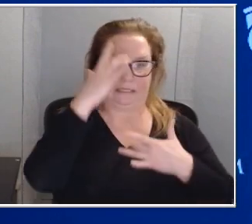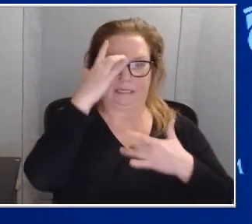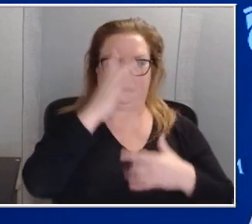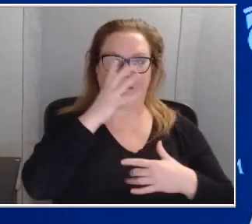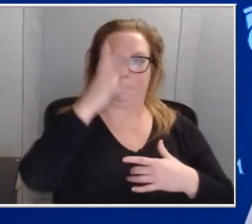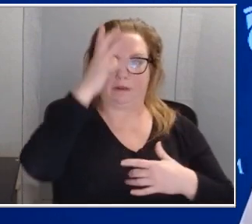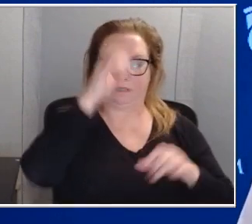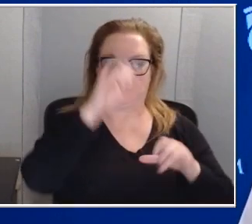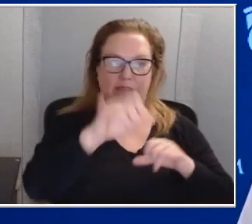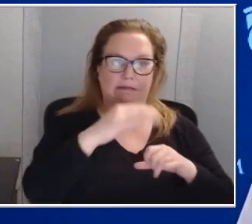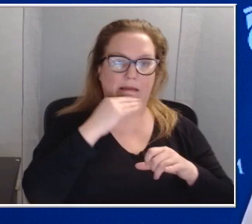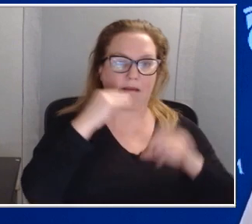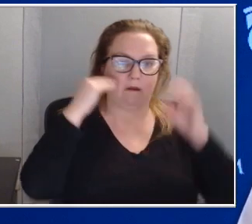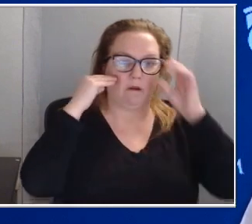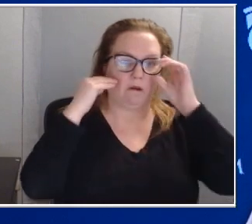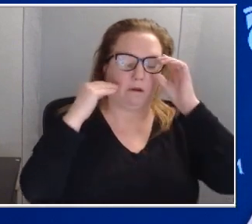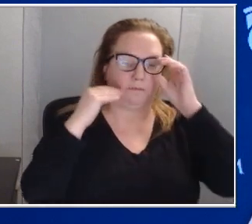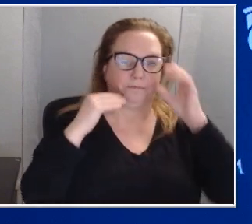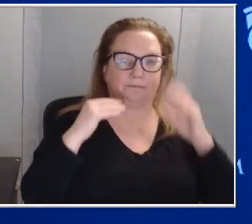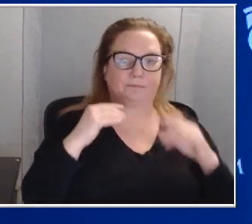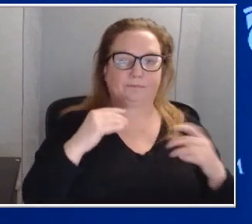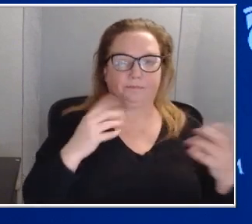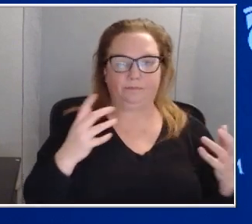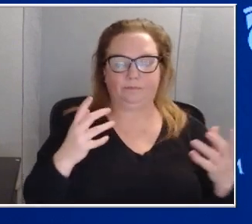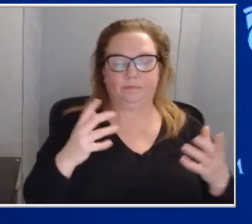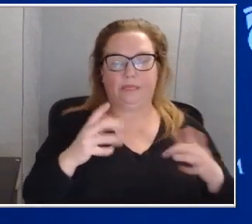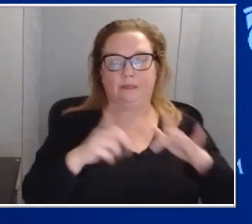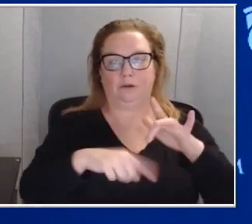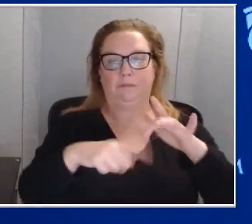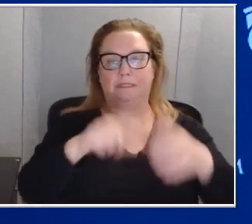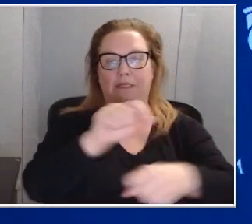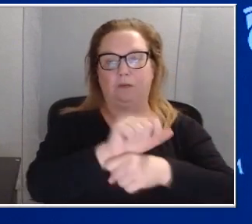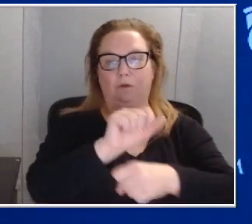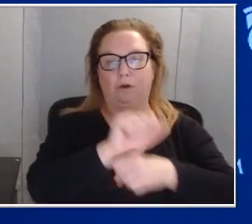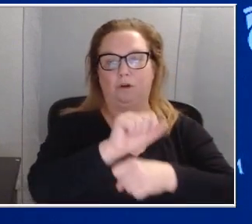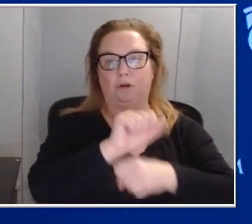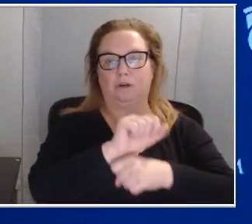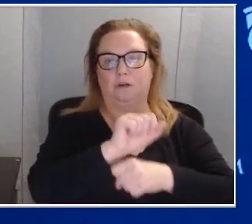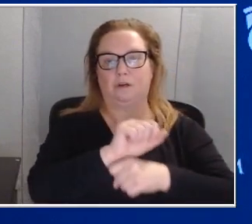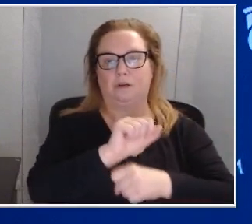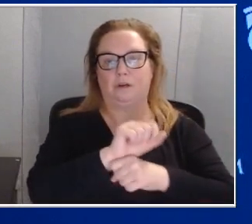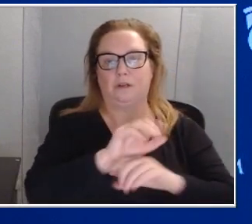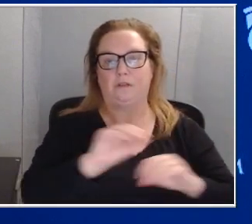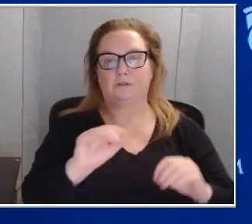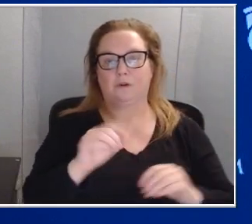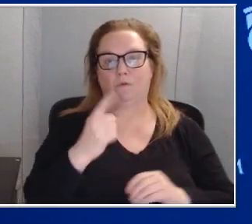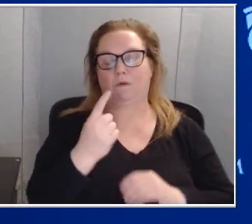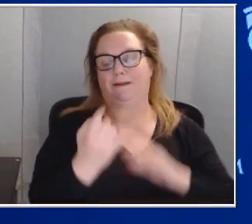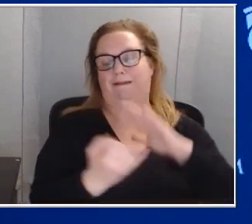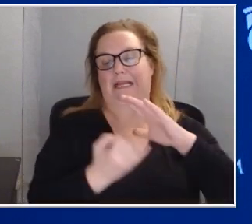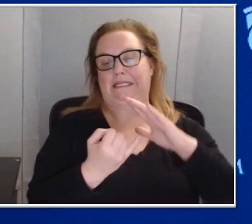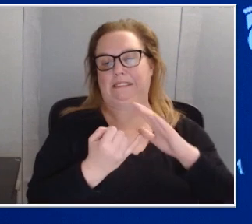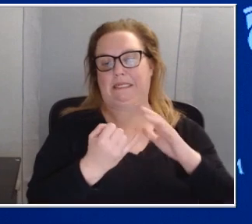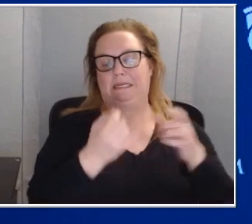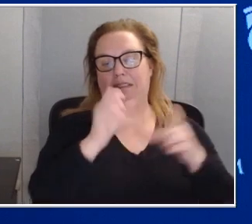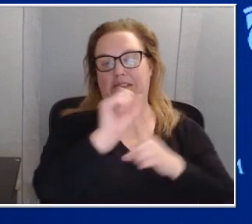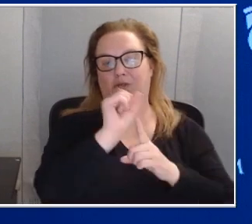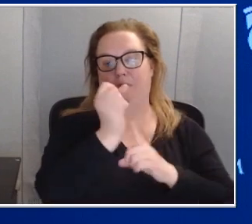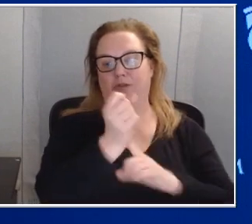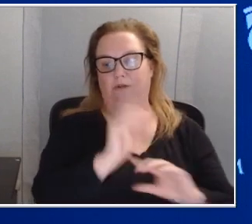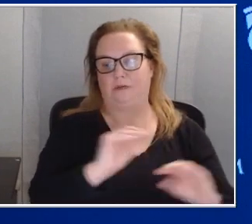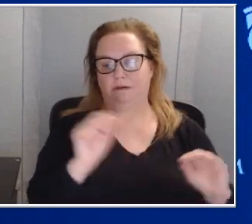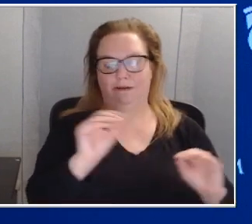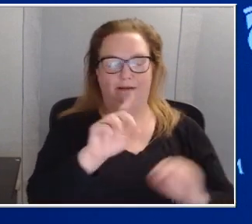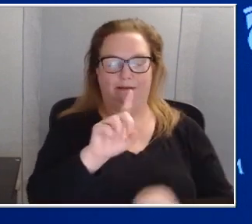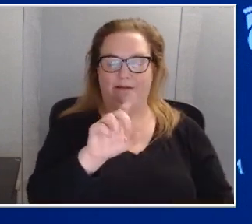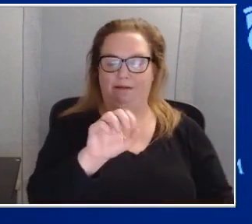stay home anyways, and they're missing work. And so there's no one isolated incident. None of these details